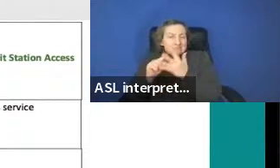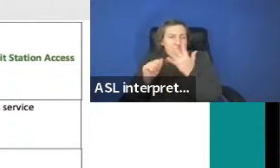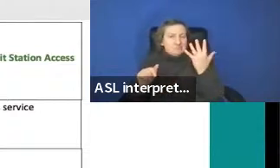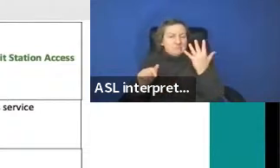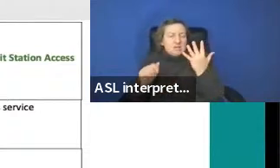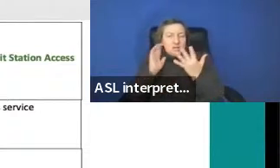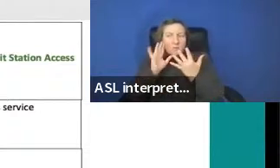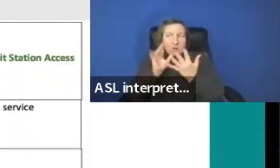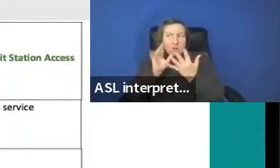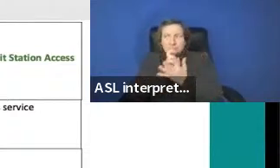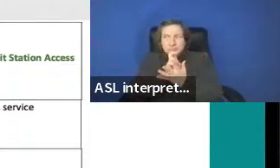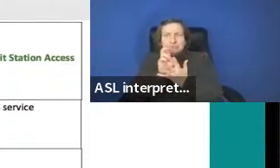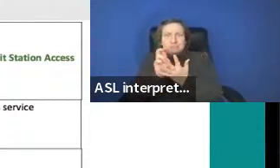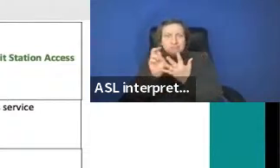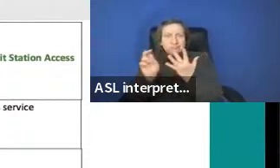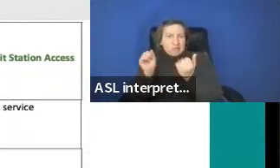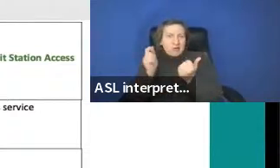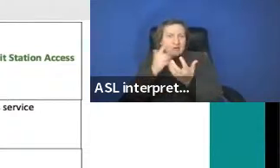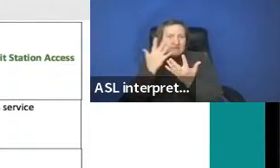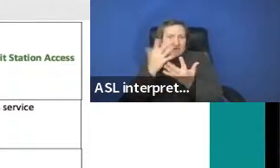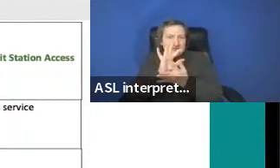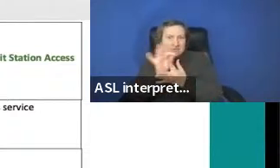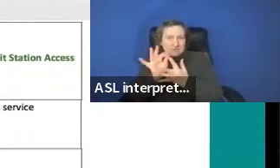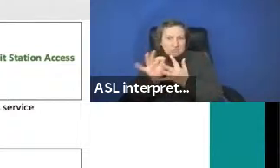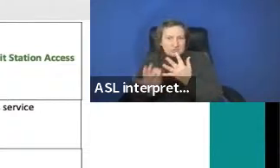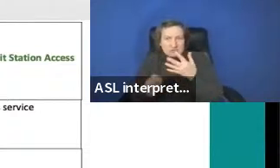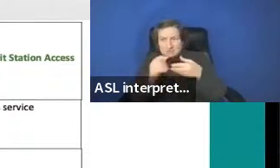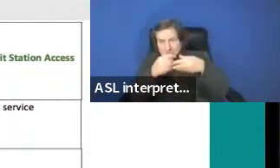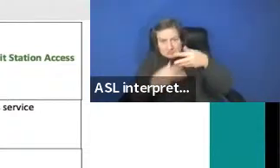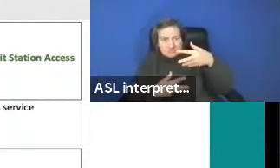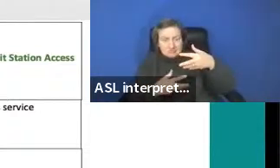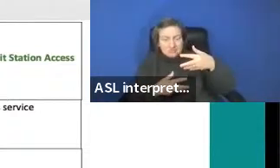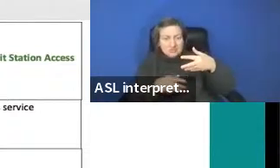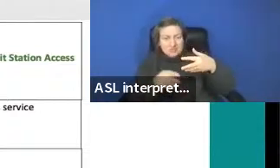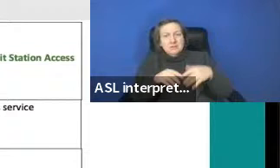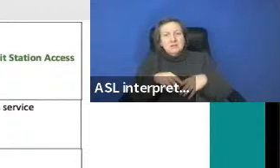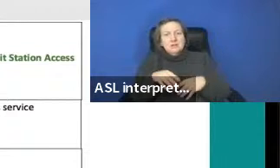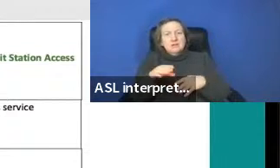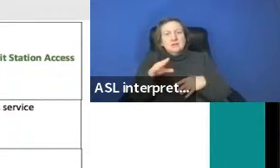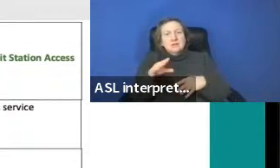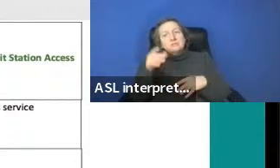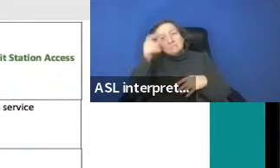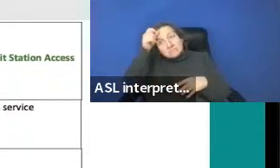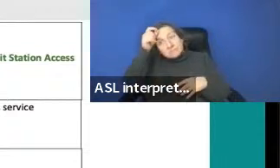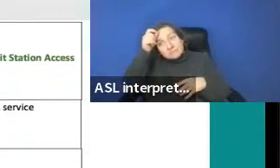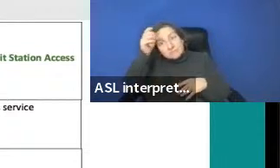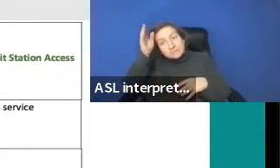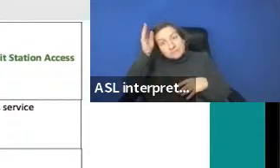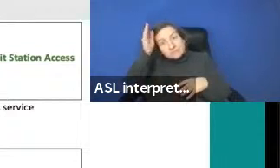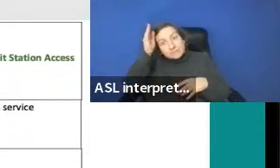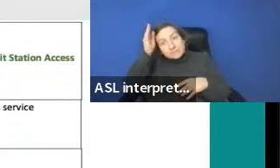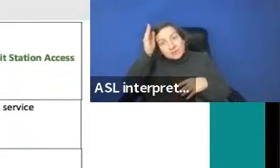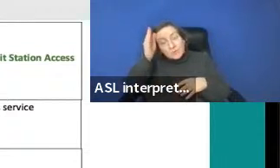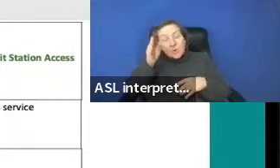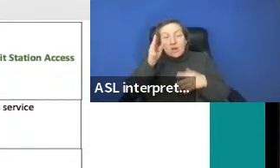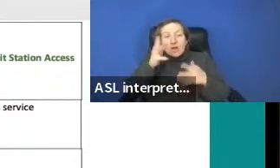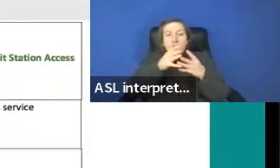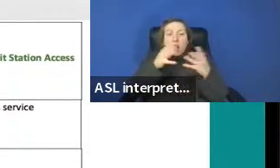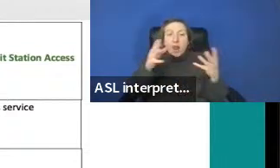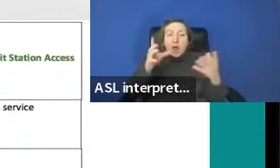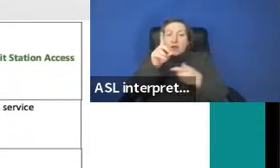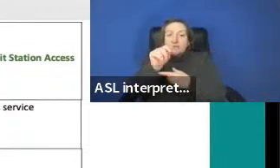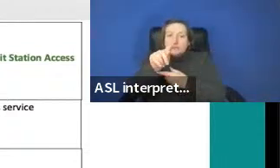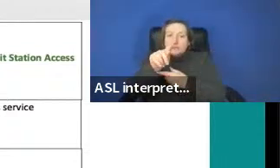for all 5 options. It is going to be data